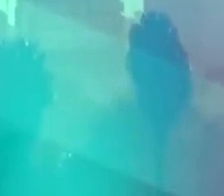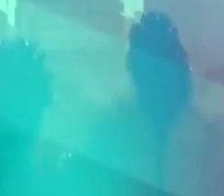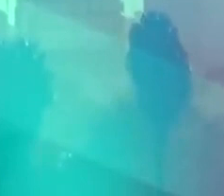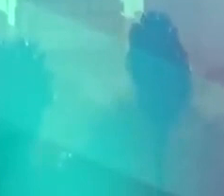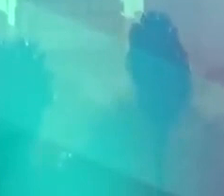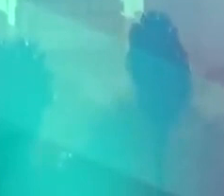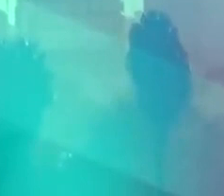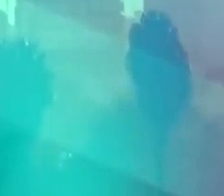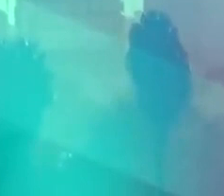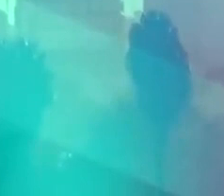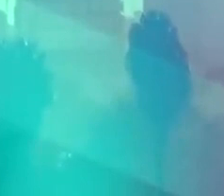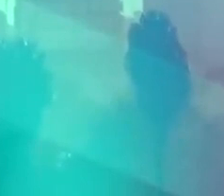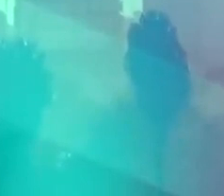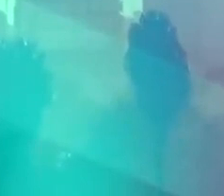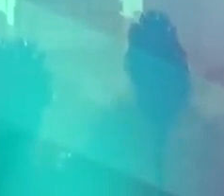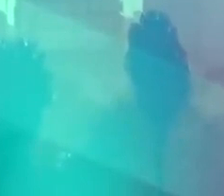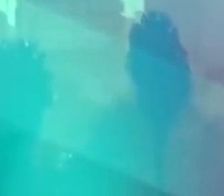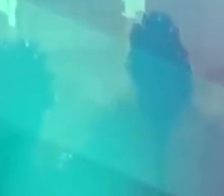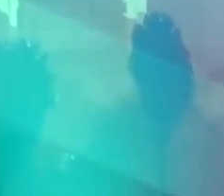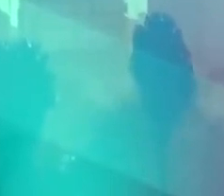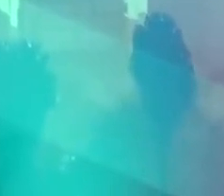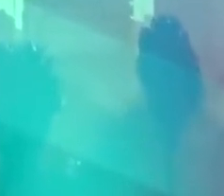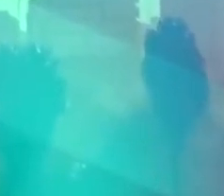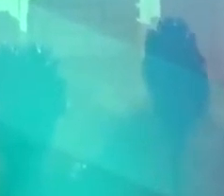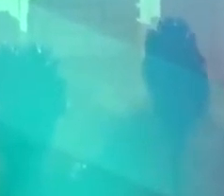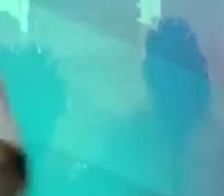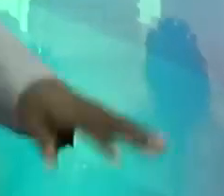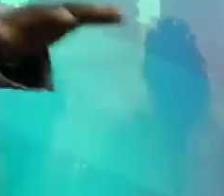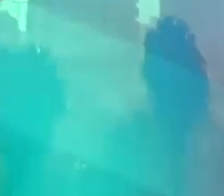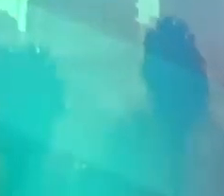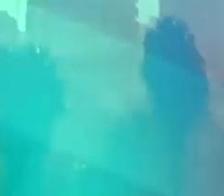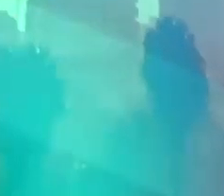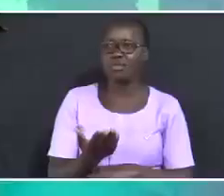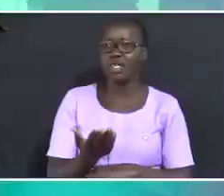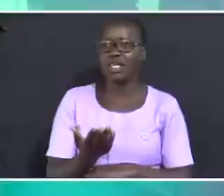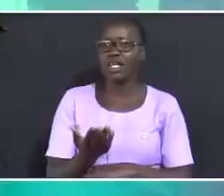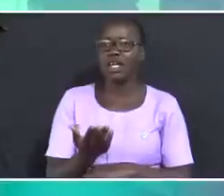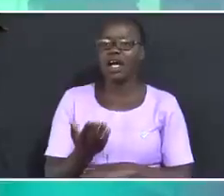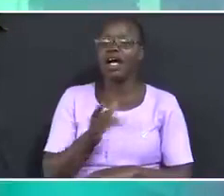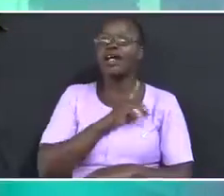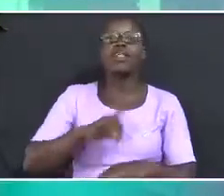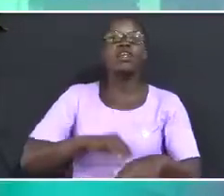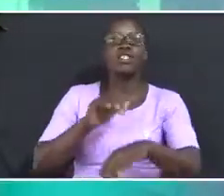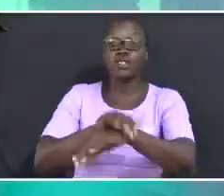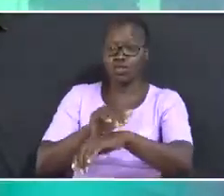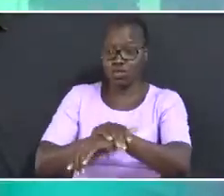At least 1 minute to noon, so it is still morning. The Lord is good.